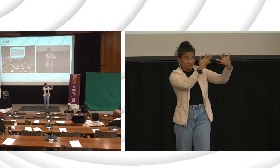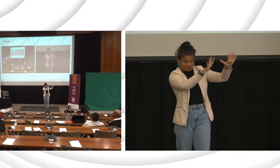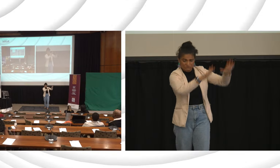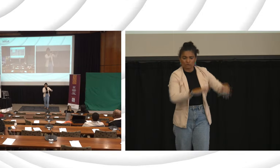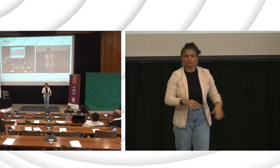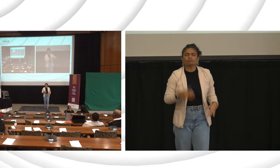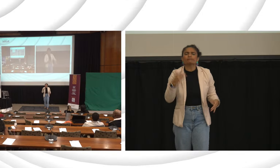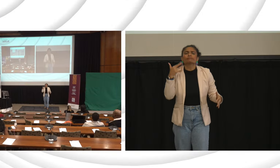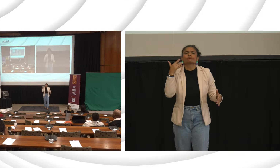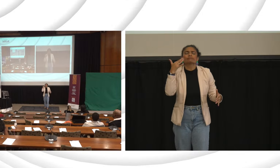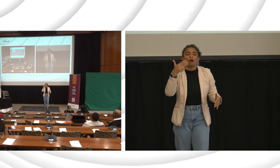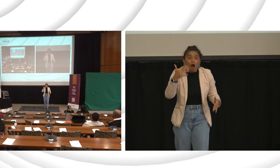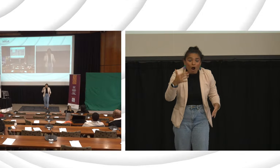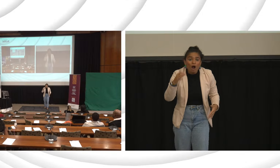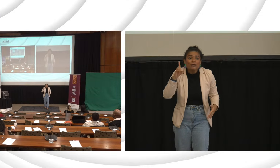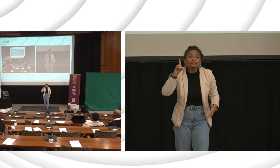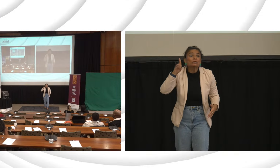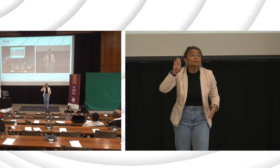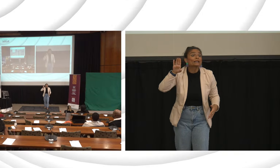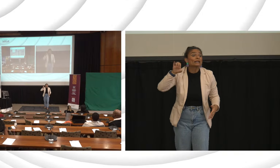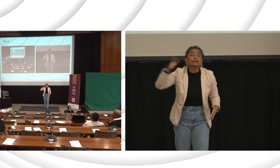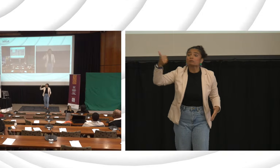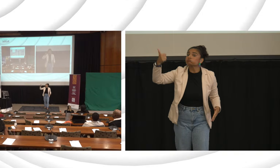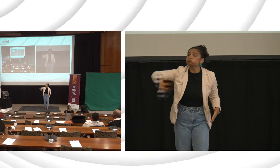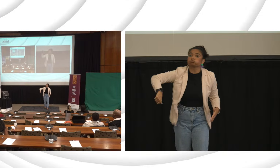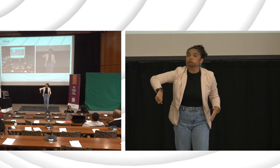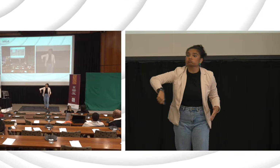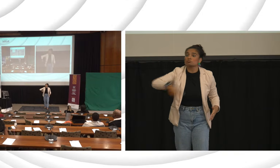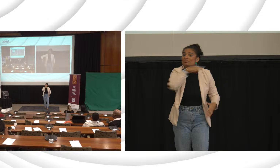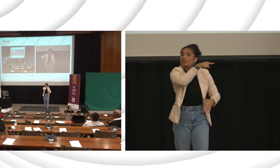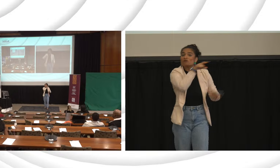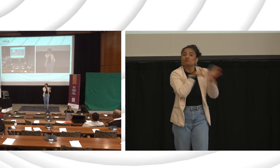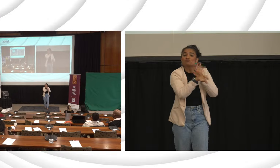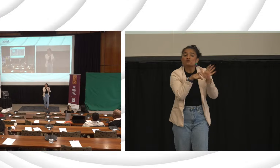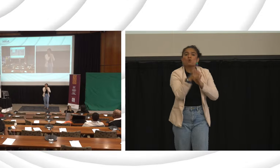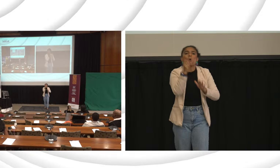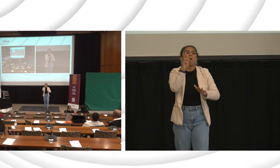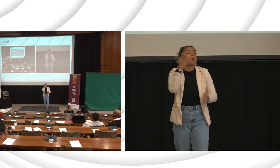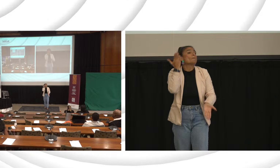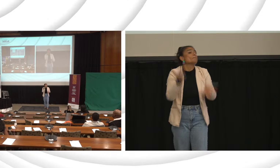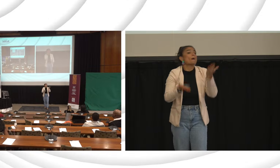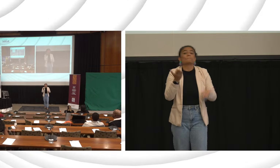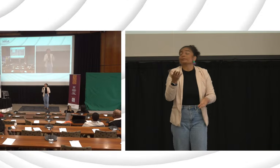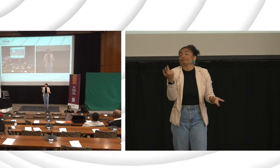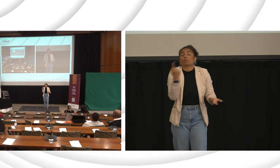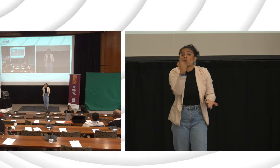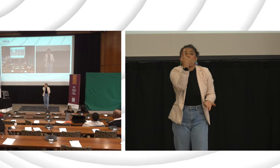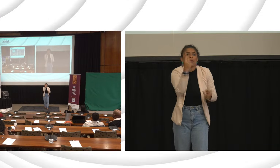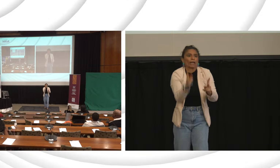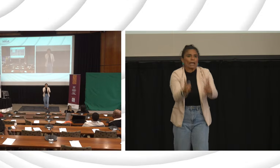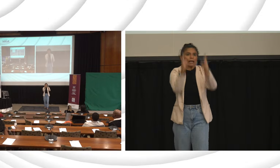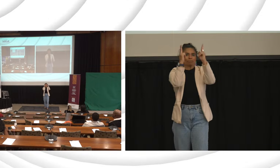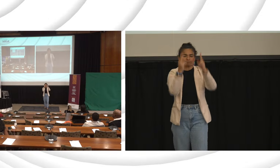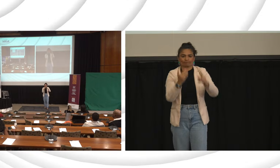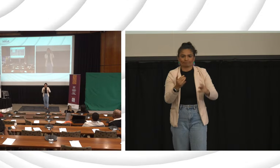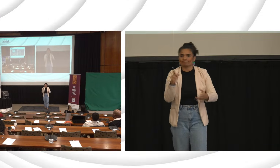on the platform. Maybe at a later stage, DBE declines the video or declines the story, or they want